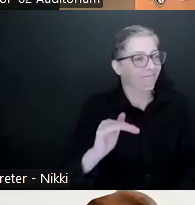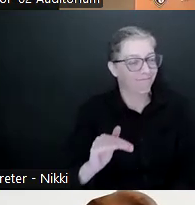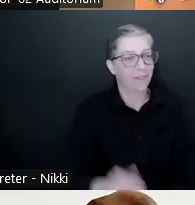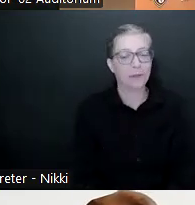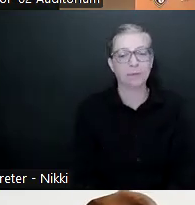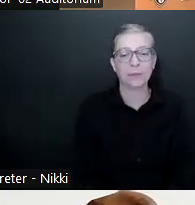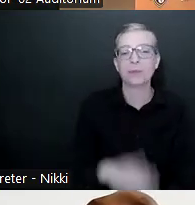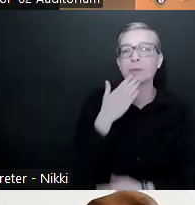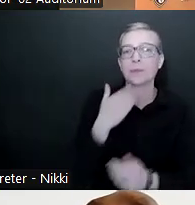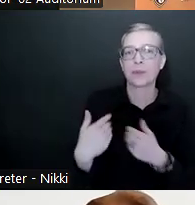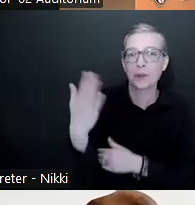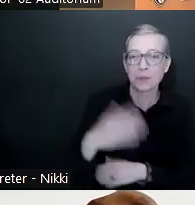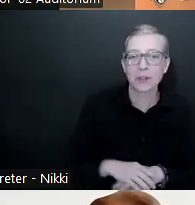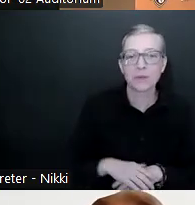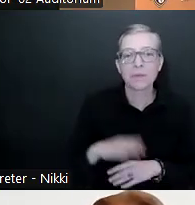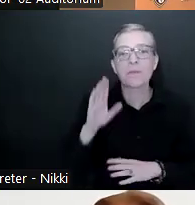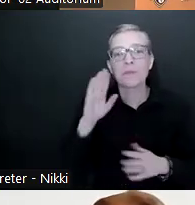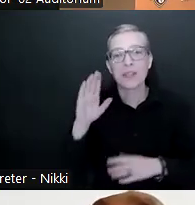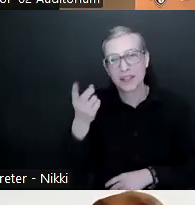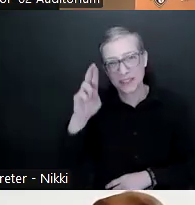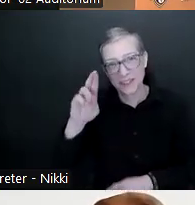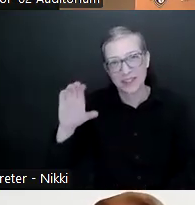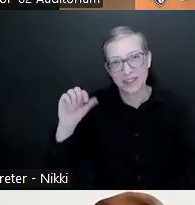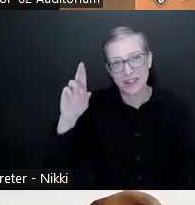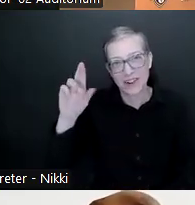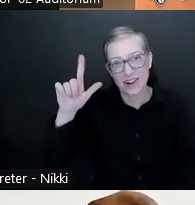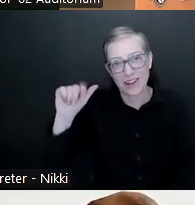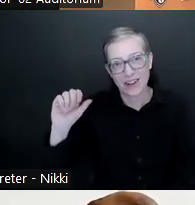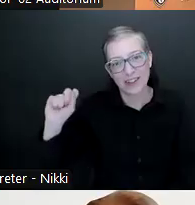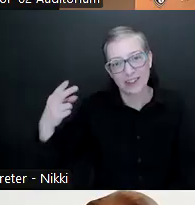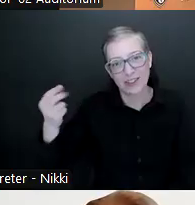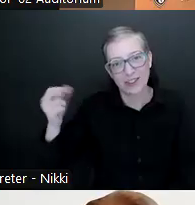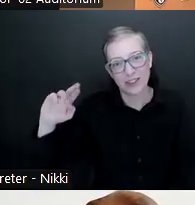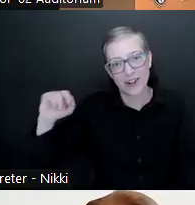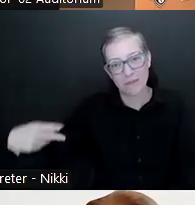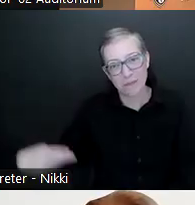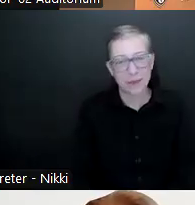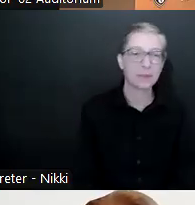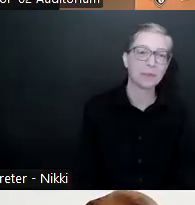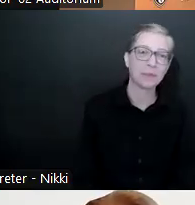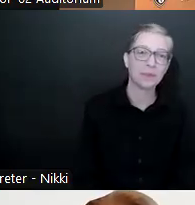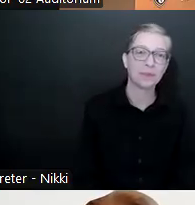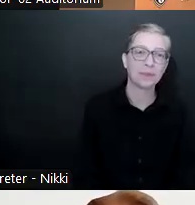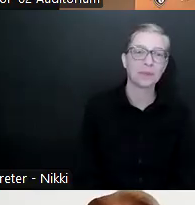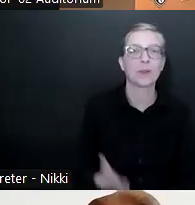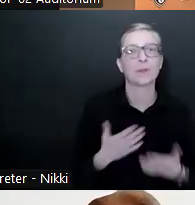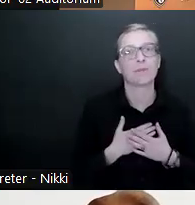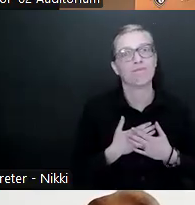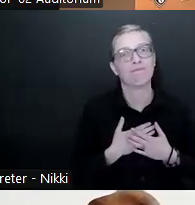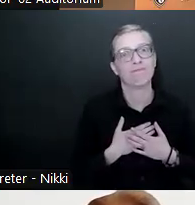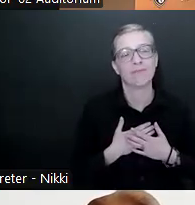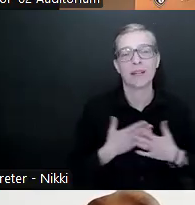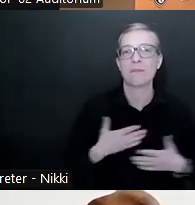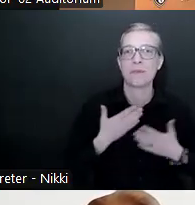Good morning. Hi, Dr. Carla Sharp. Uh, uh, it's a pleasure to introduce Dr. Carla